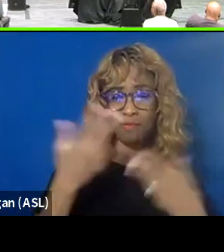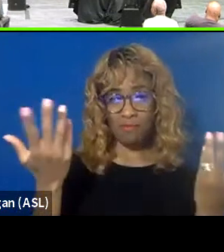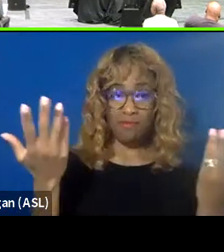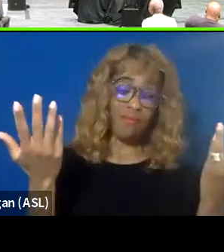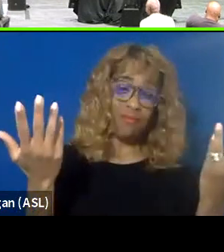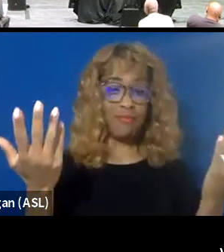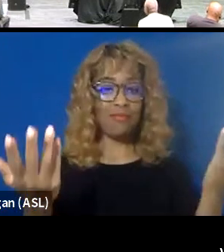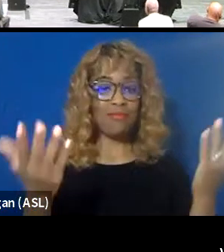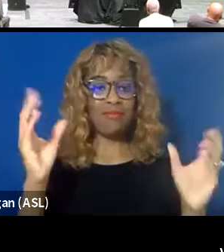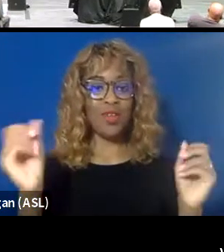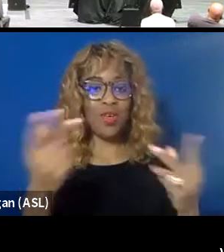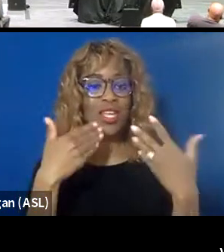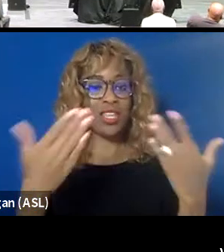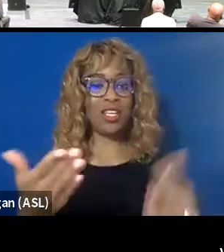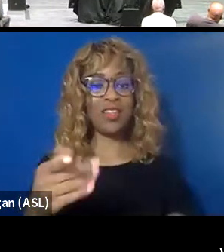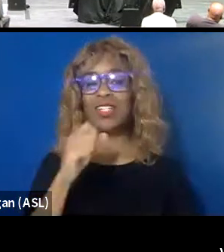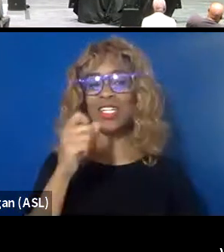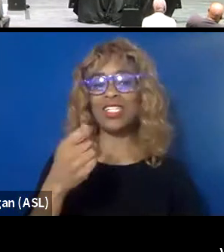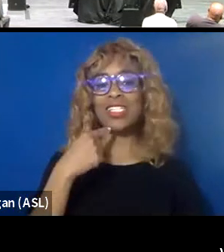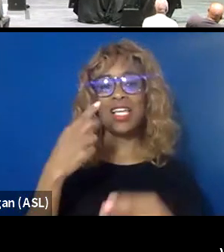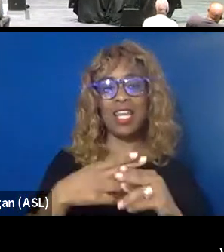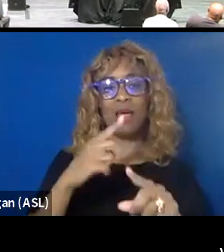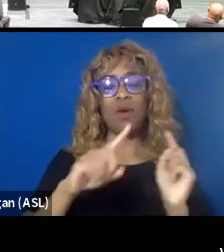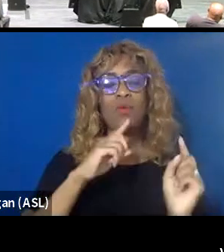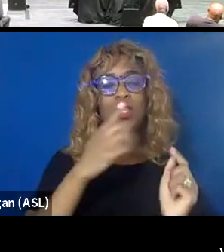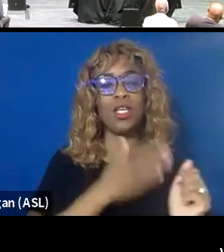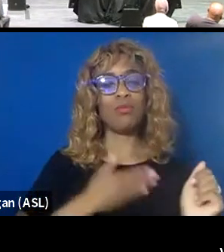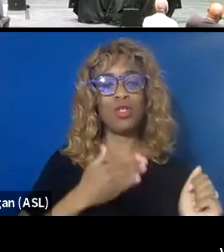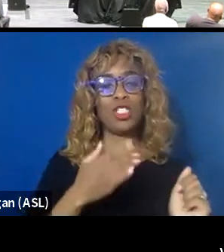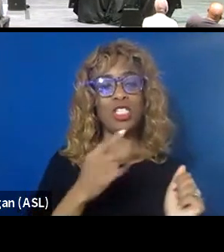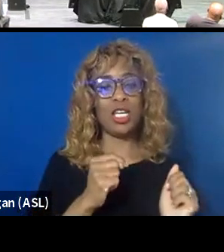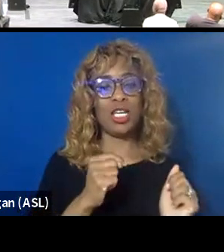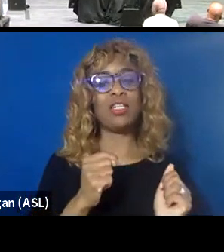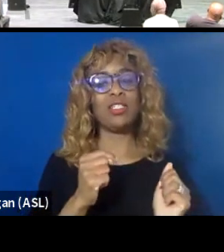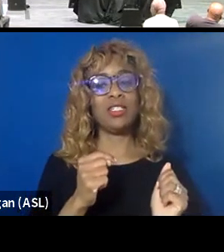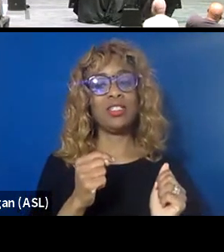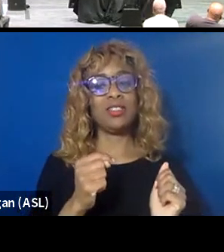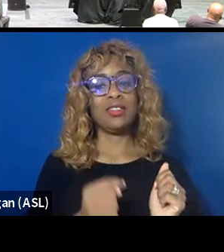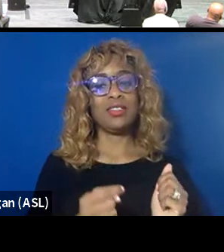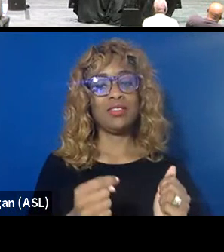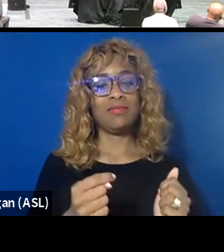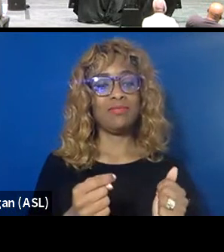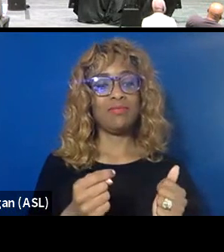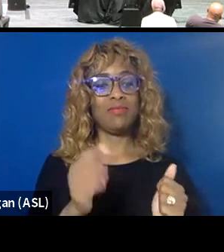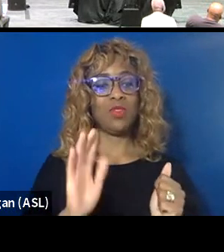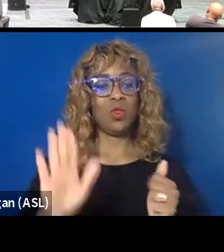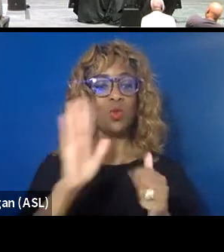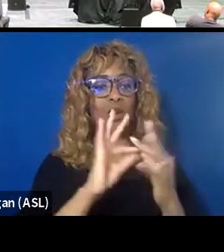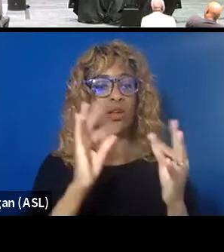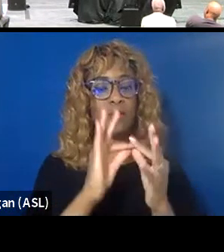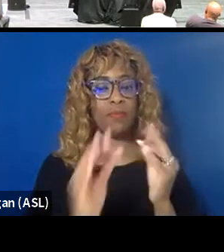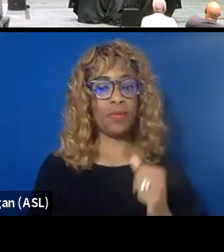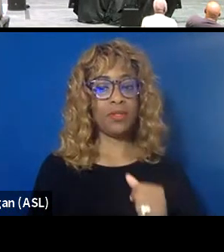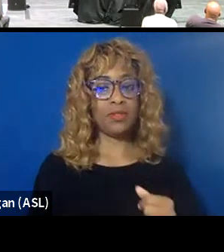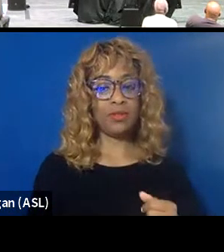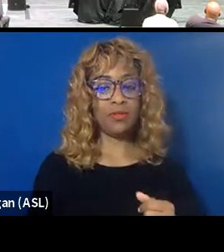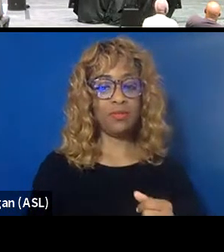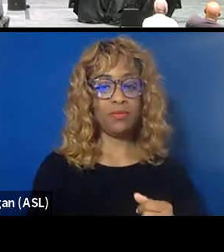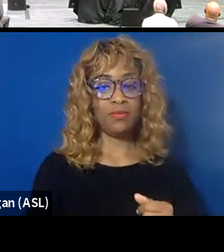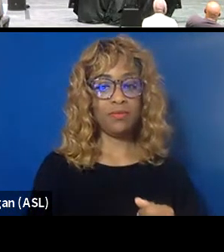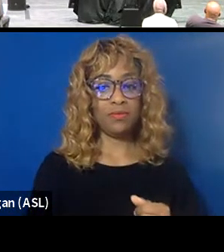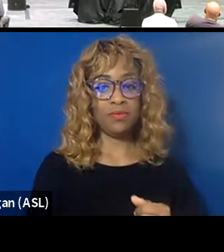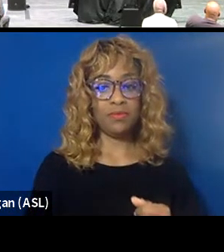you. You didn't say your name, but we appreciate you taking the time to address the commission and utilizing